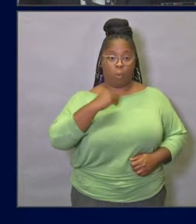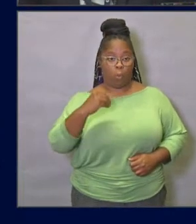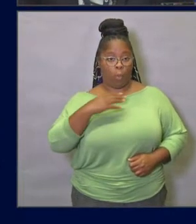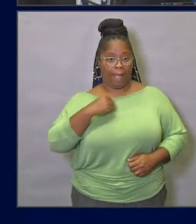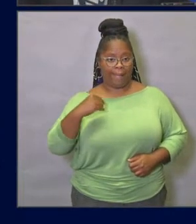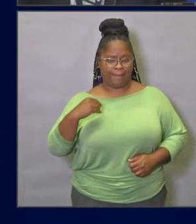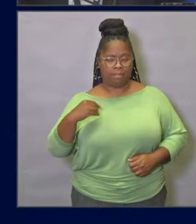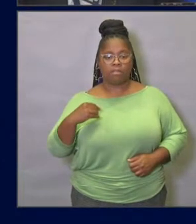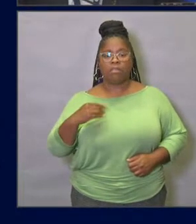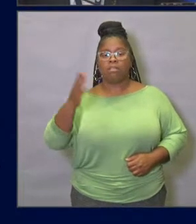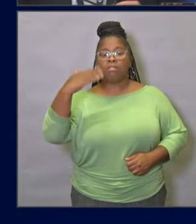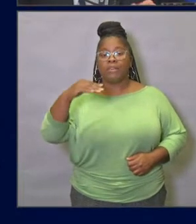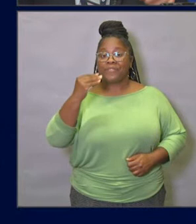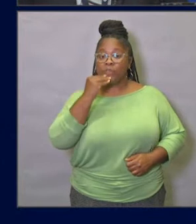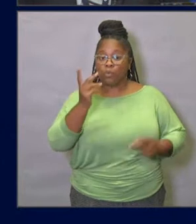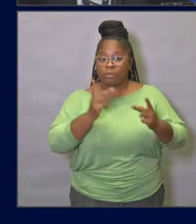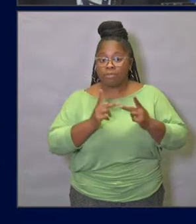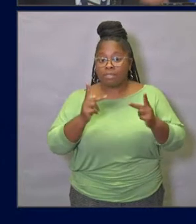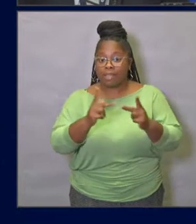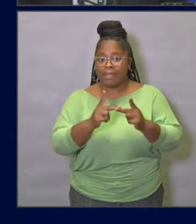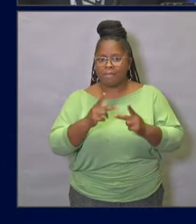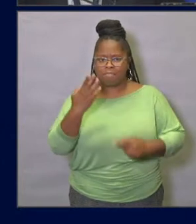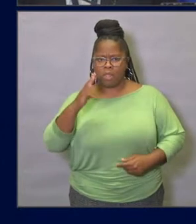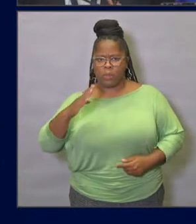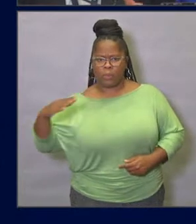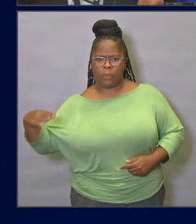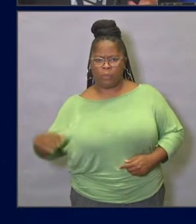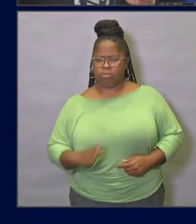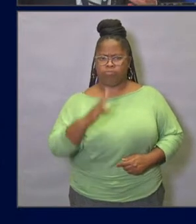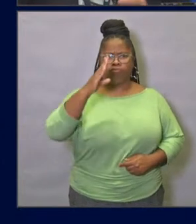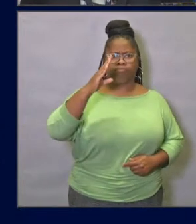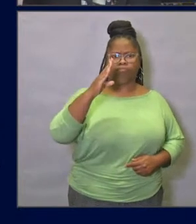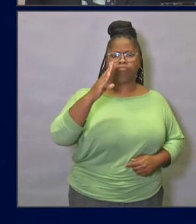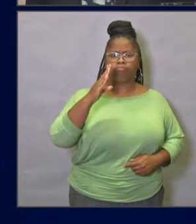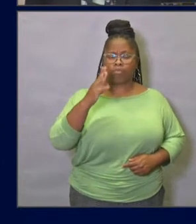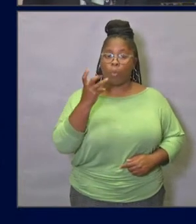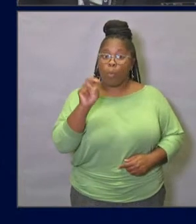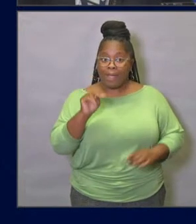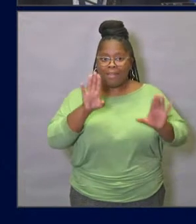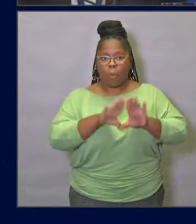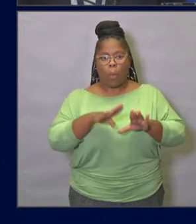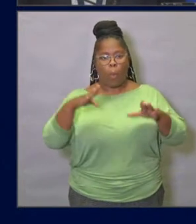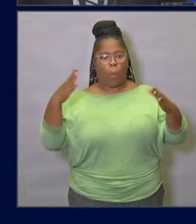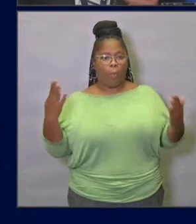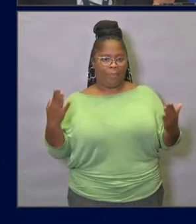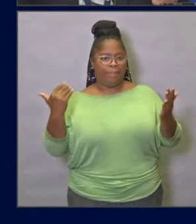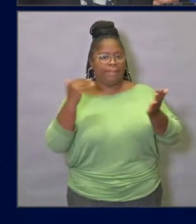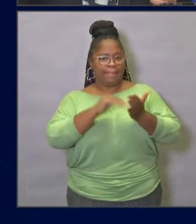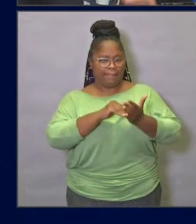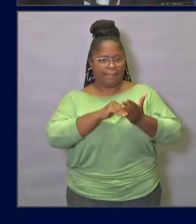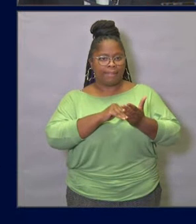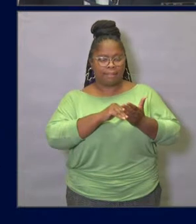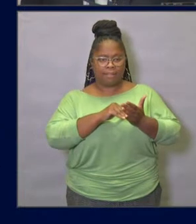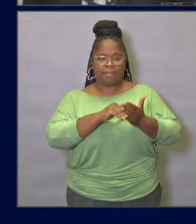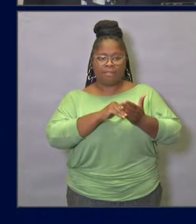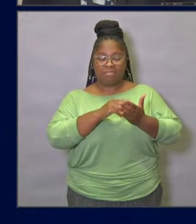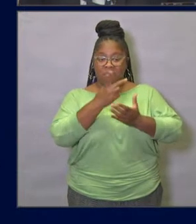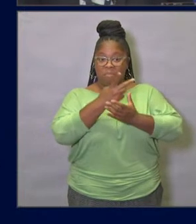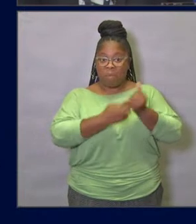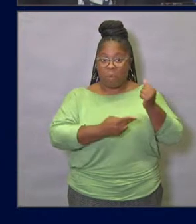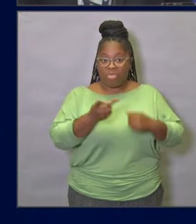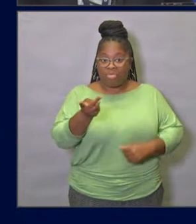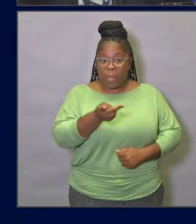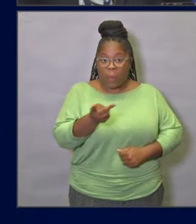line, and at food facilities in the blue line, subsequent to the reopenings. Cases at both of these types of